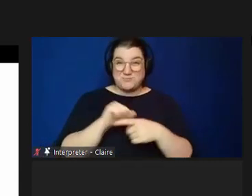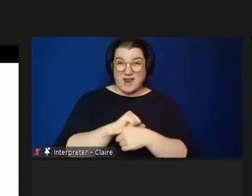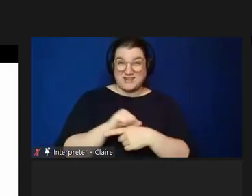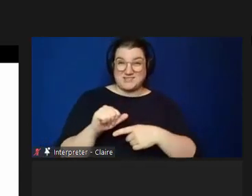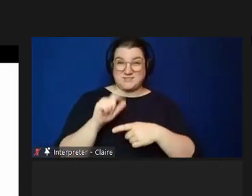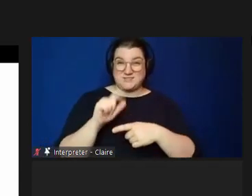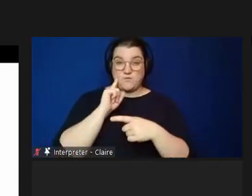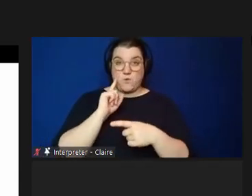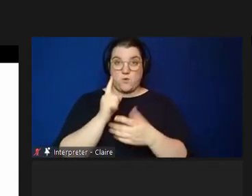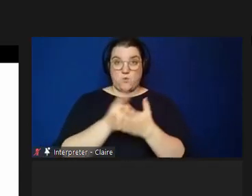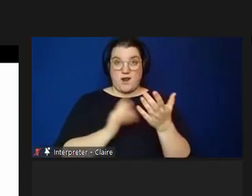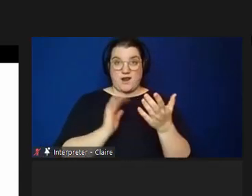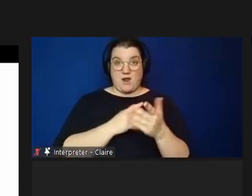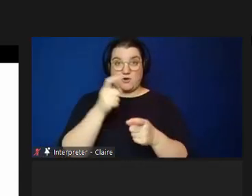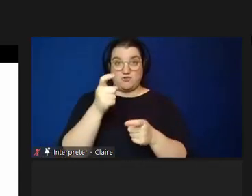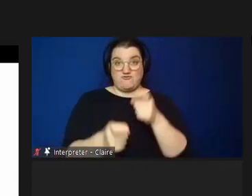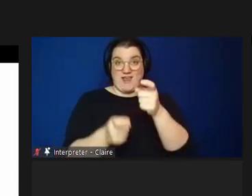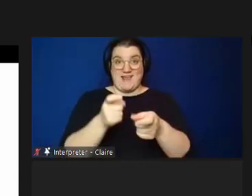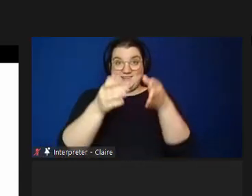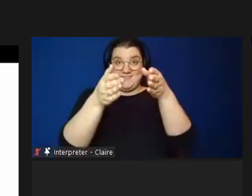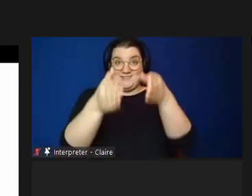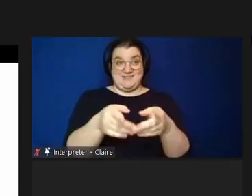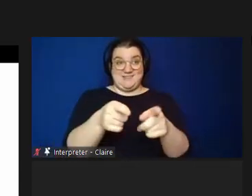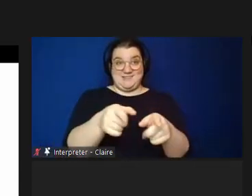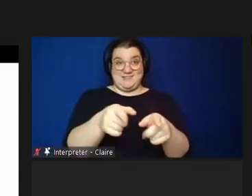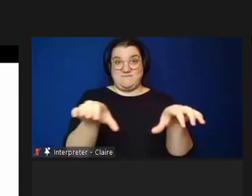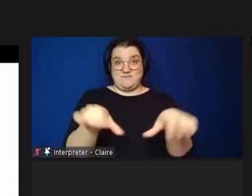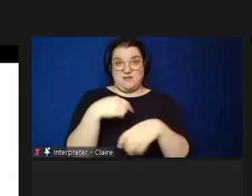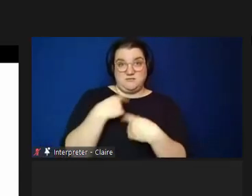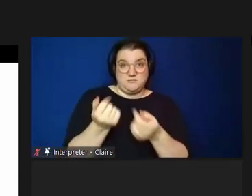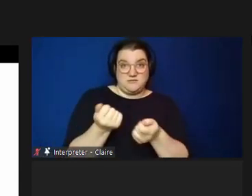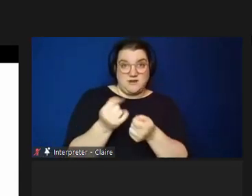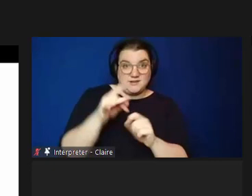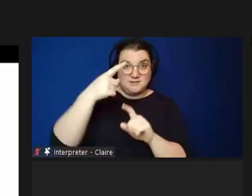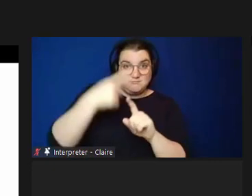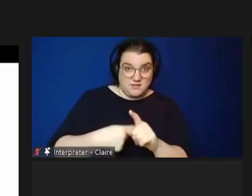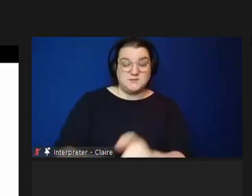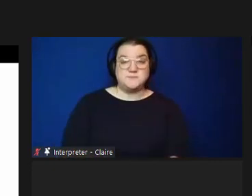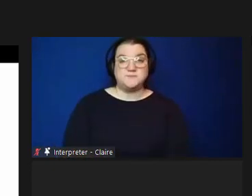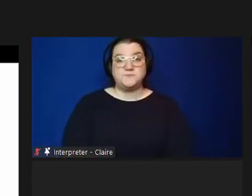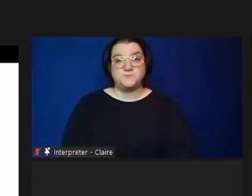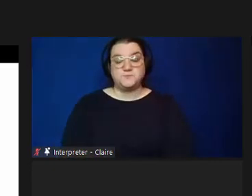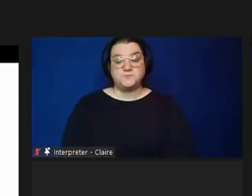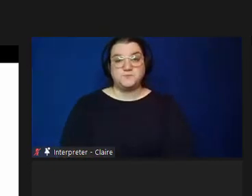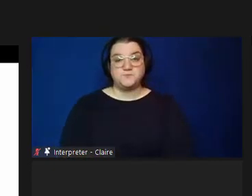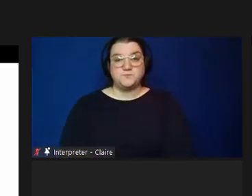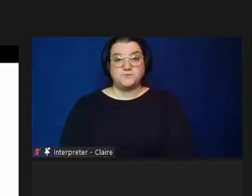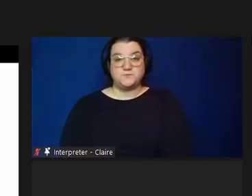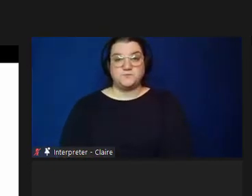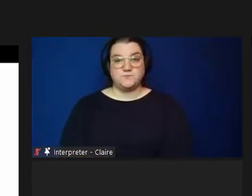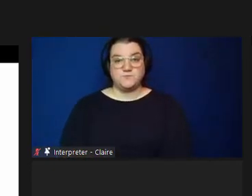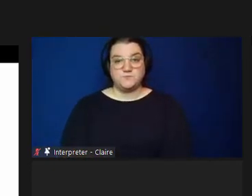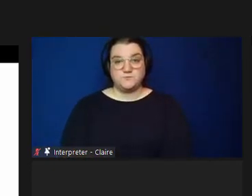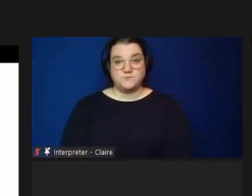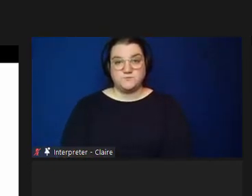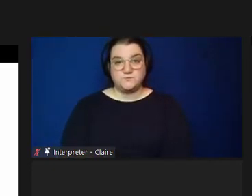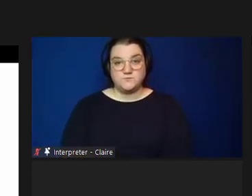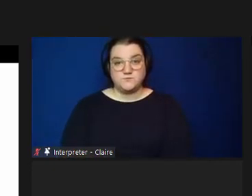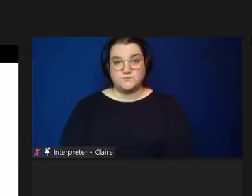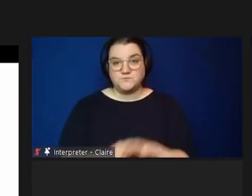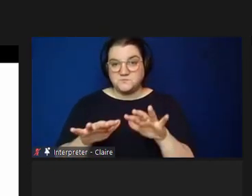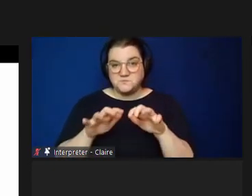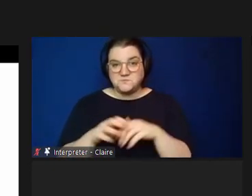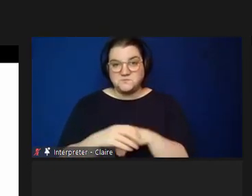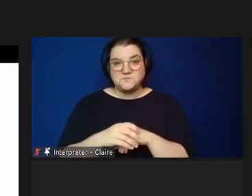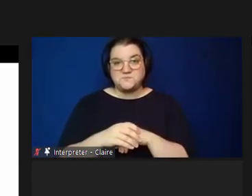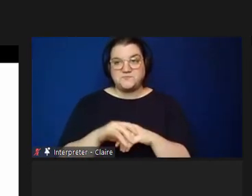grantees have done over the last 18 months. So like we were forced